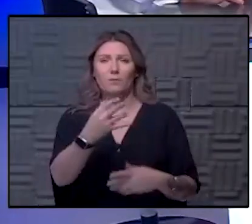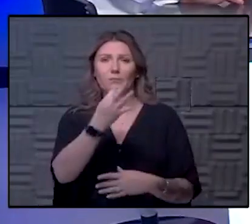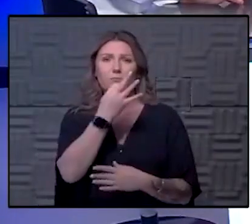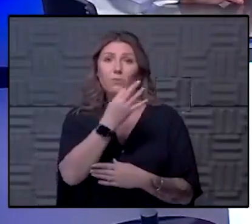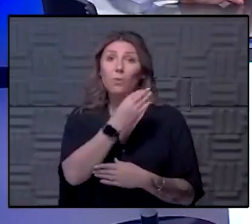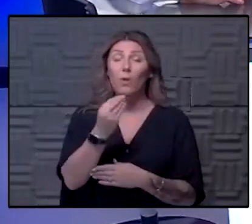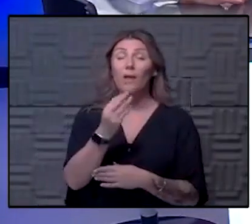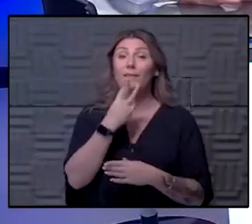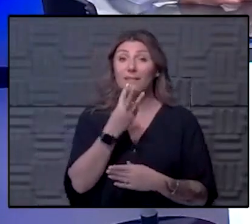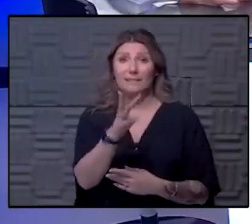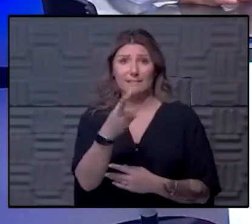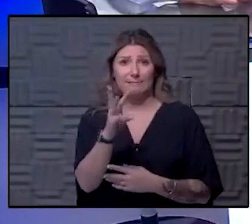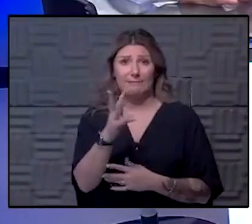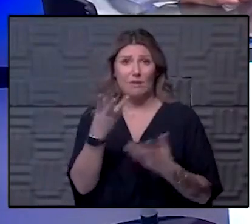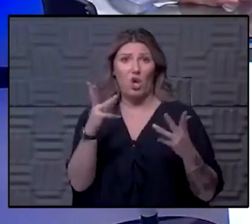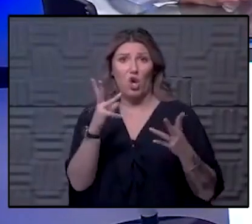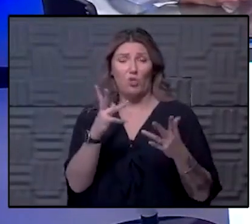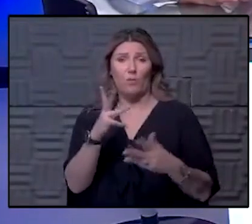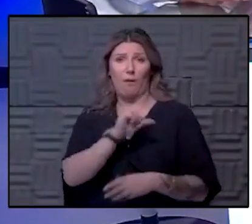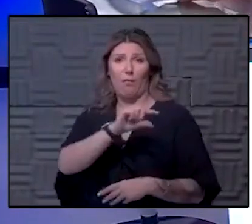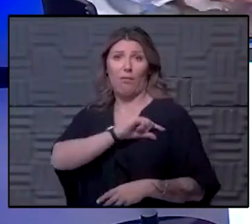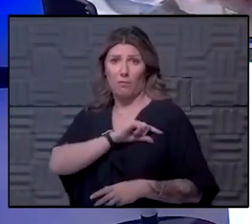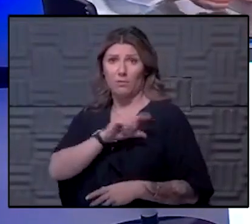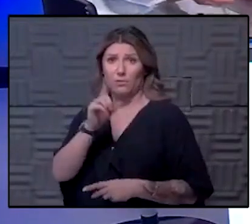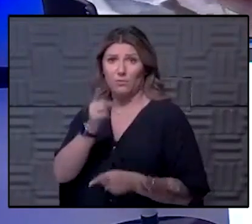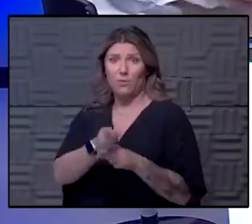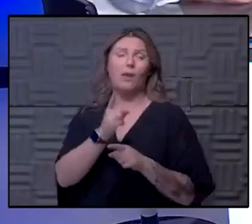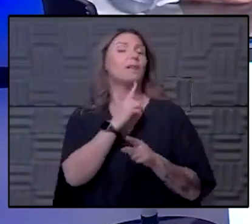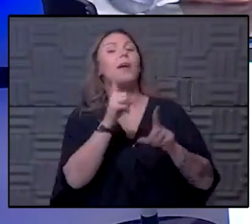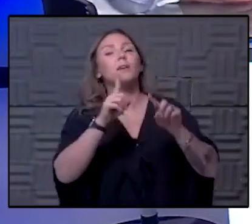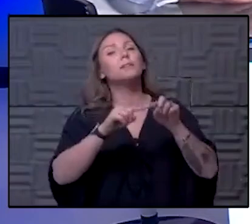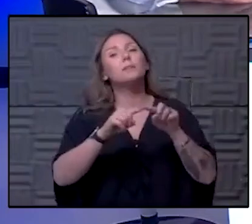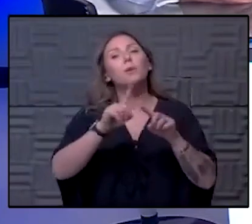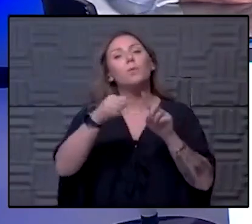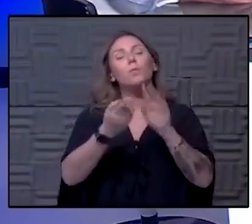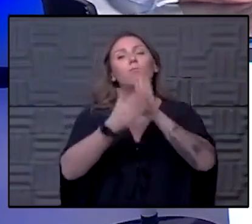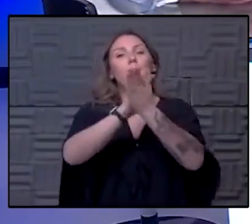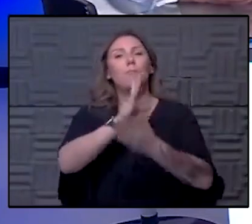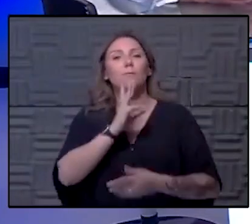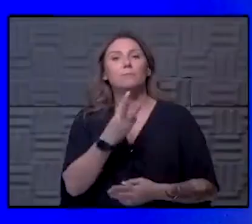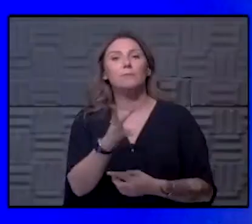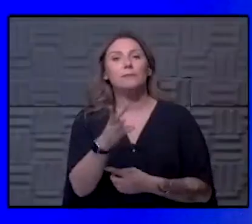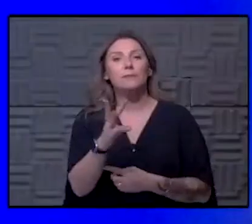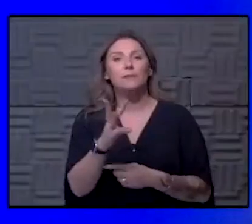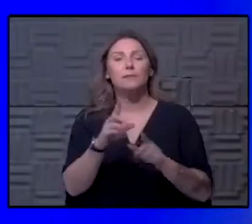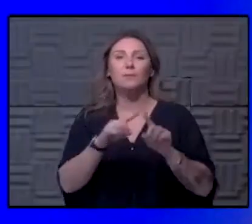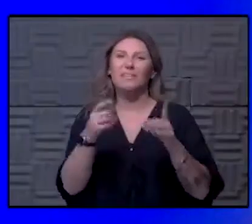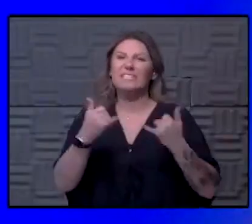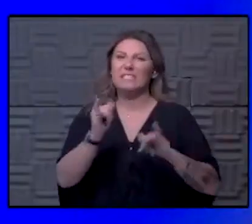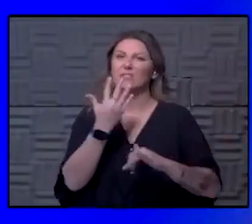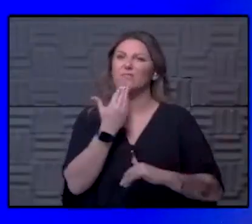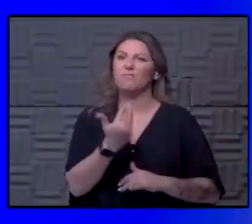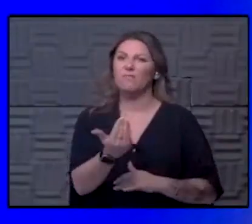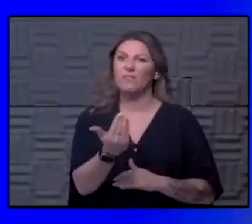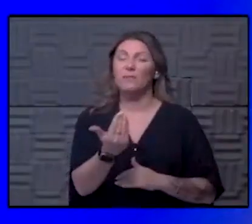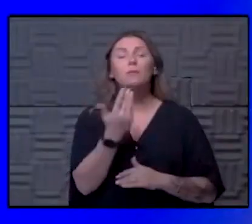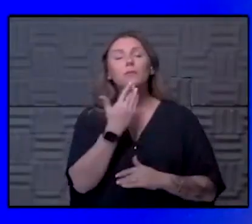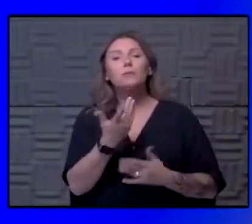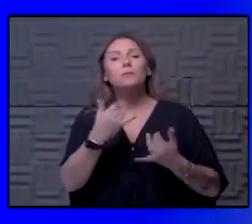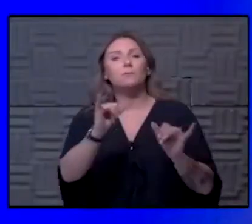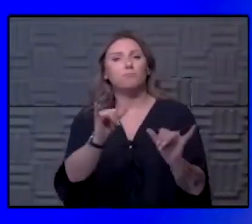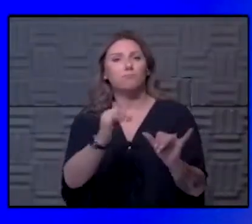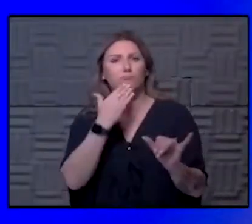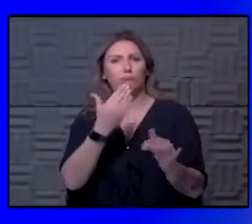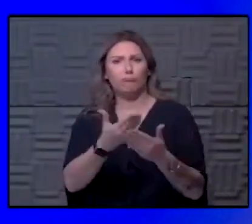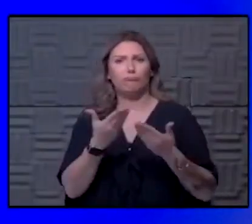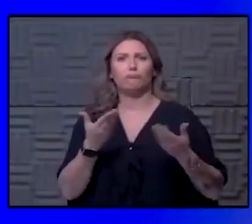actually say at yes. 16, you're already eligible for Pfizer, Yeah. right? Well, depending So when you she get turns those 16. Yep, Yeah, yep. exactly. But it's still 15. I think there's a real good chance